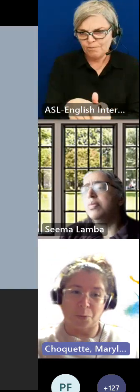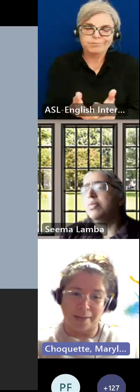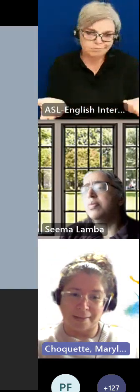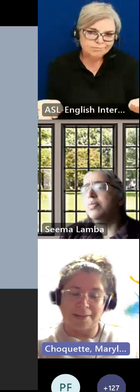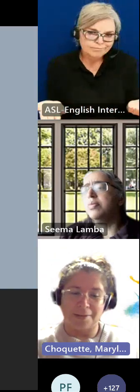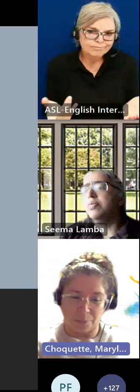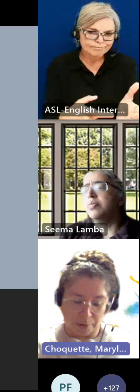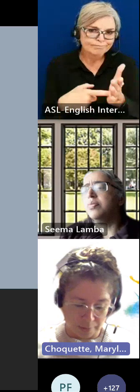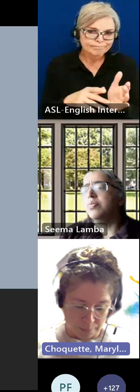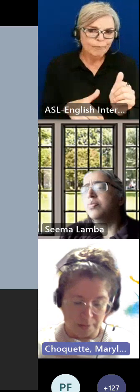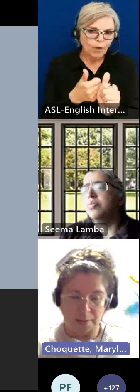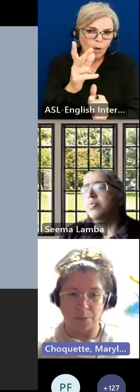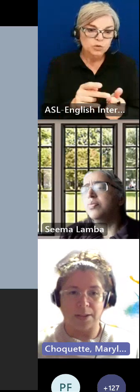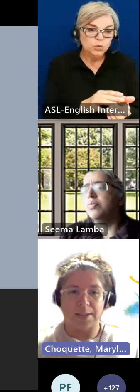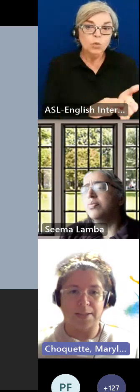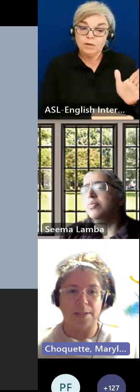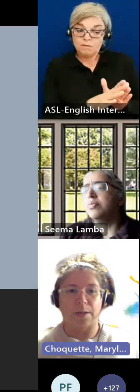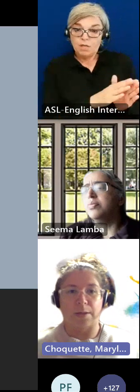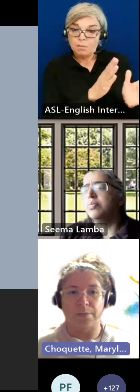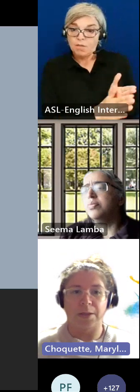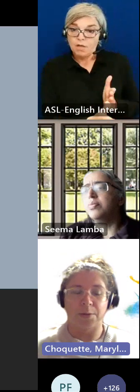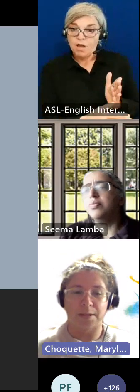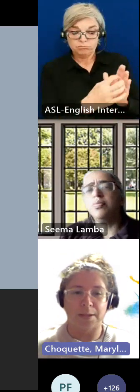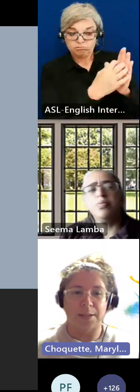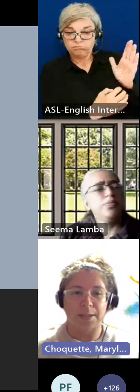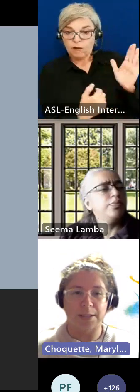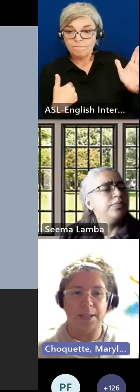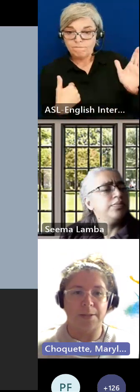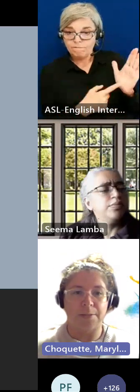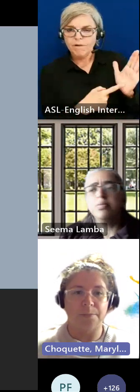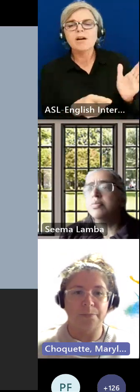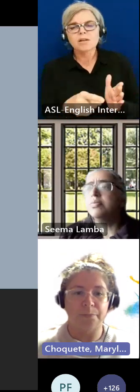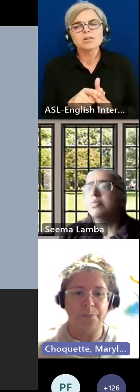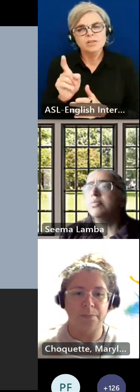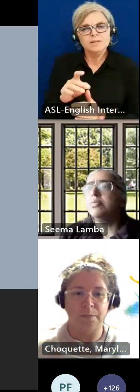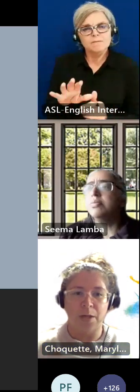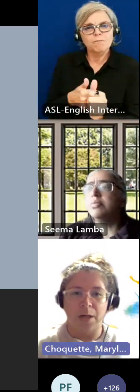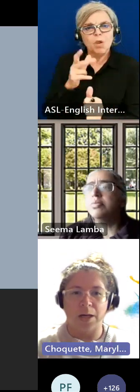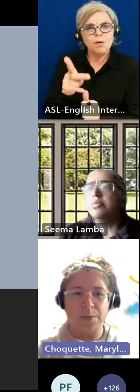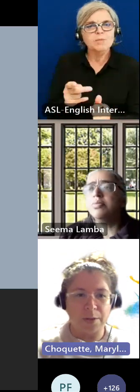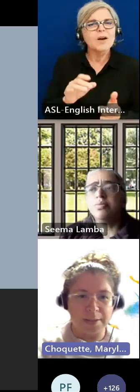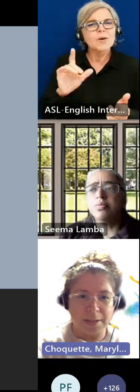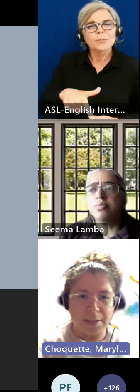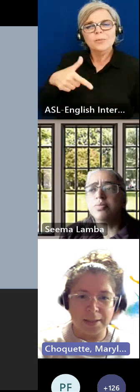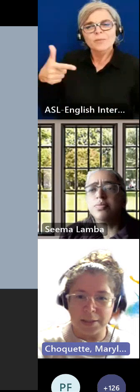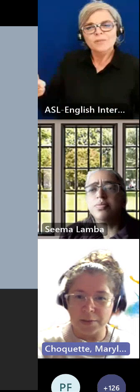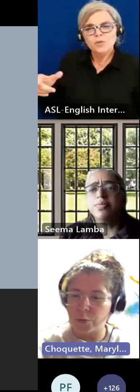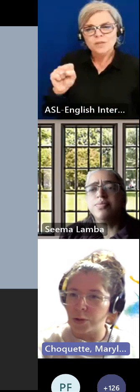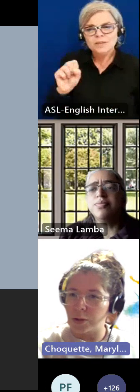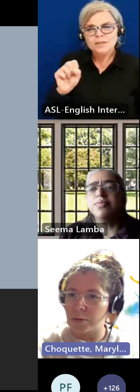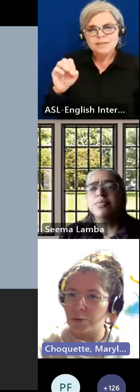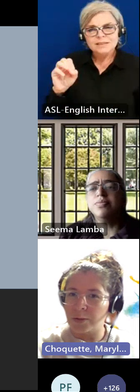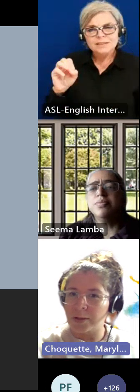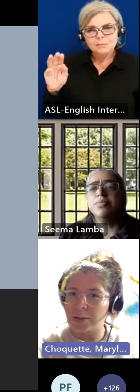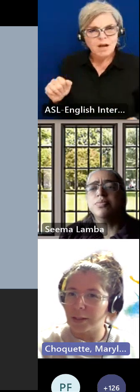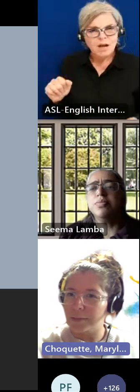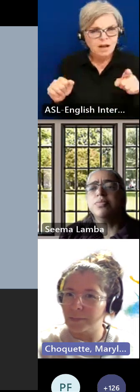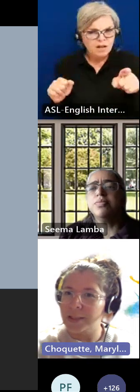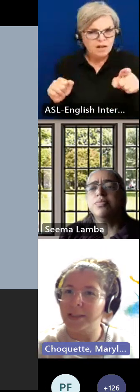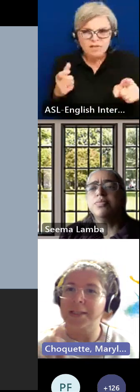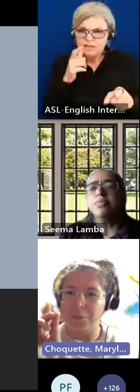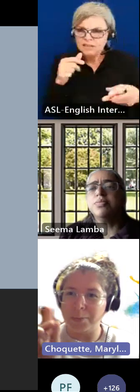not just writing the plan. And I will let Seema address this slide. I'm sorry, it's not the latest version.